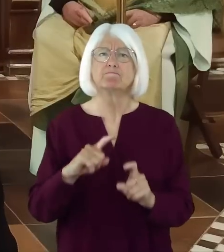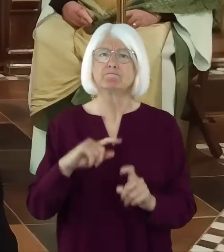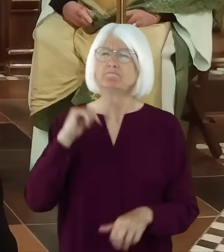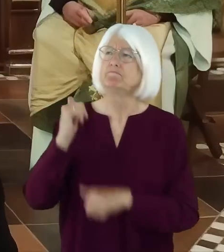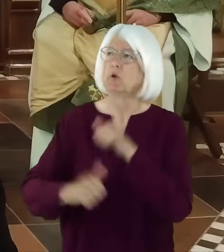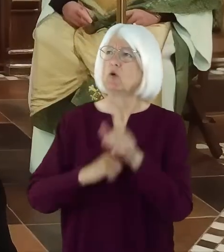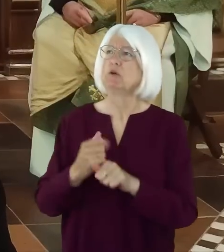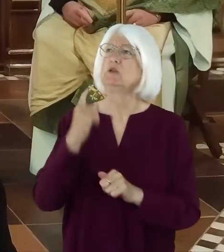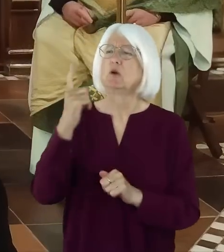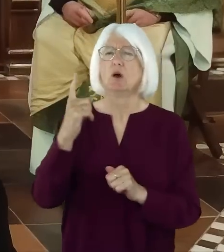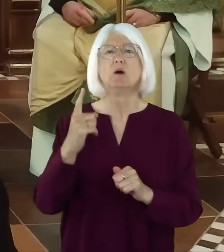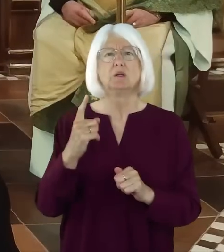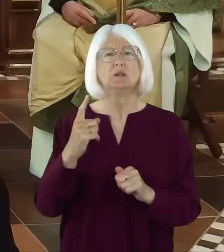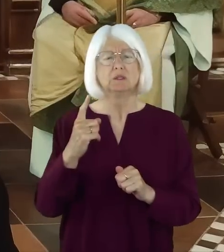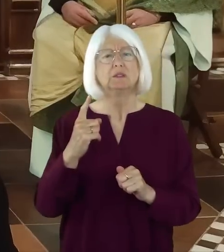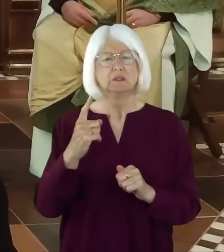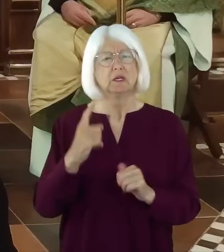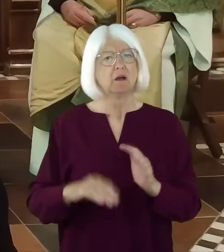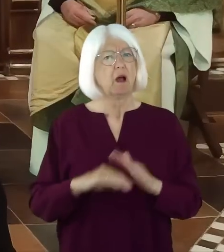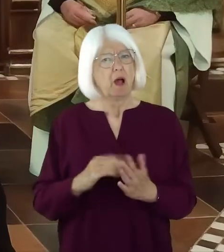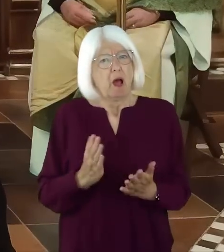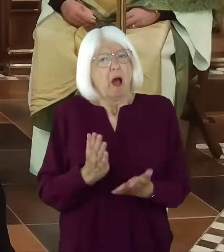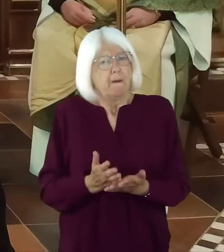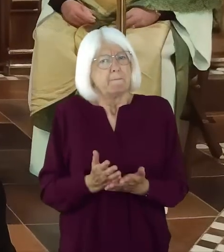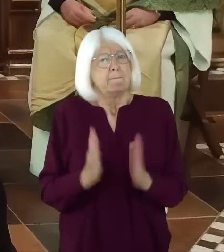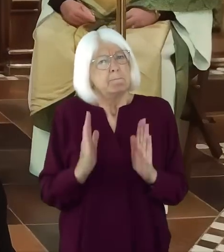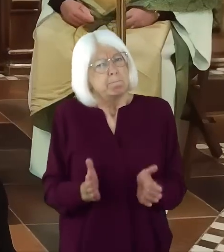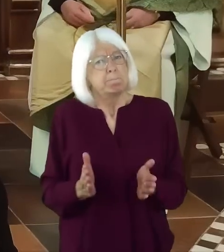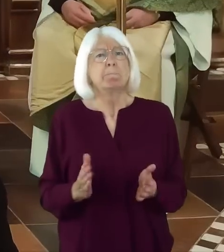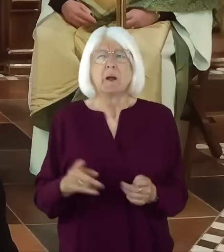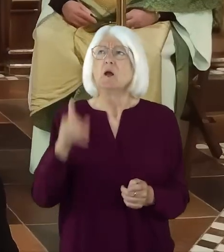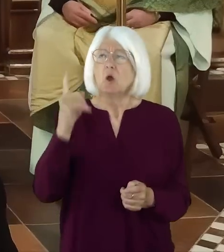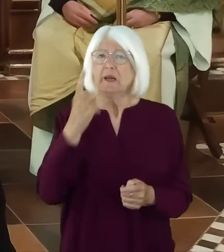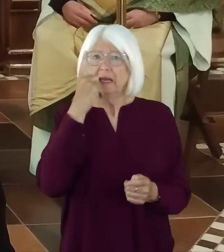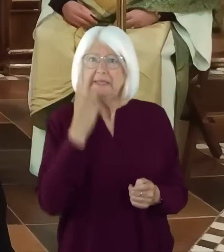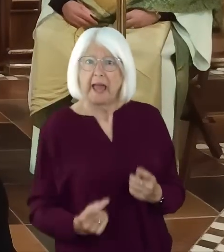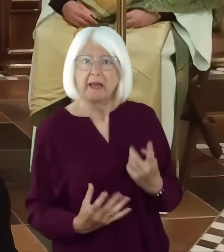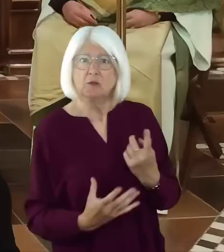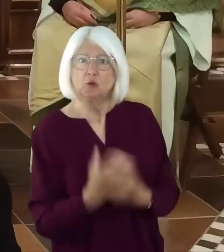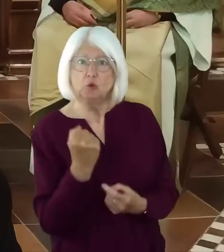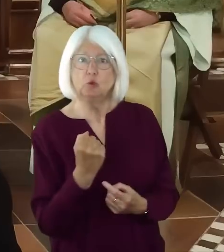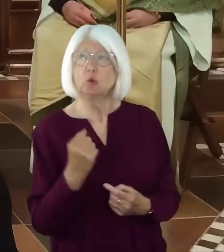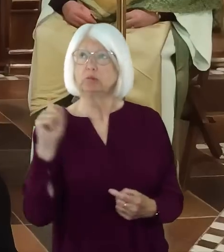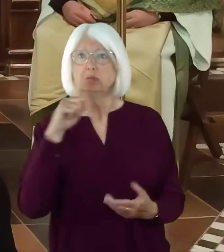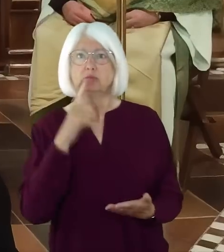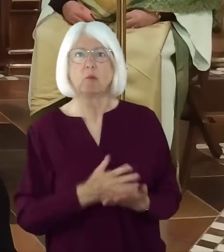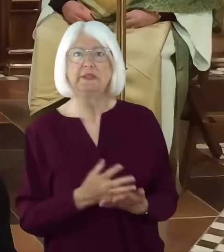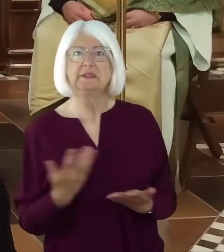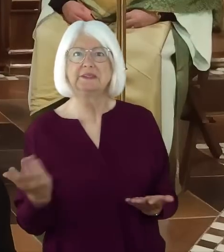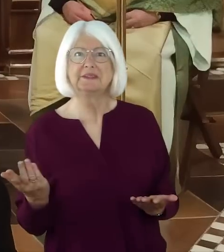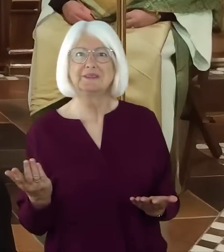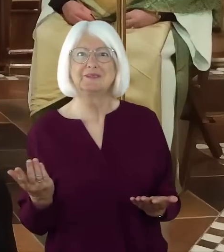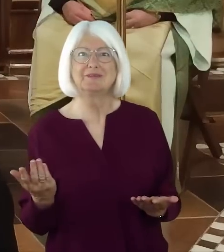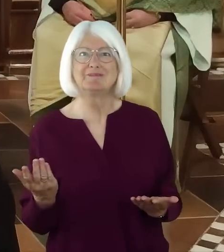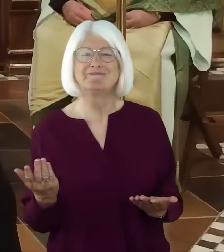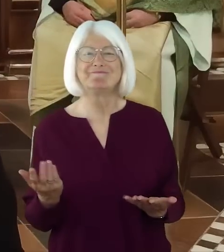gave glory to God, being fully convinced that God was able to do what he had